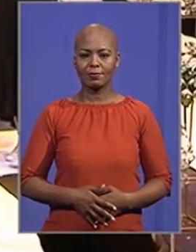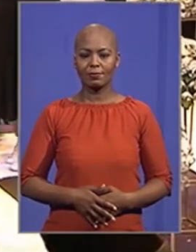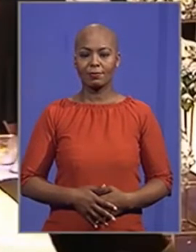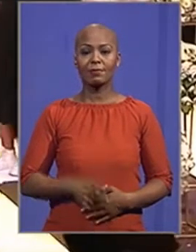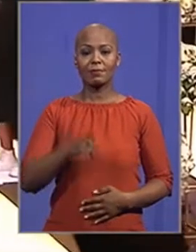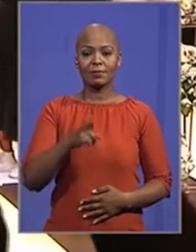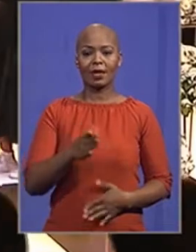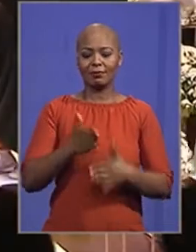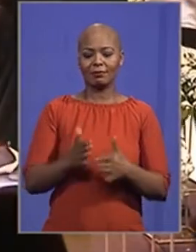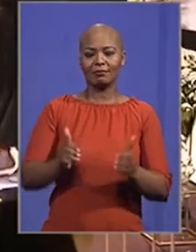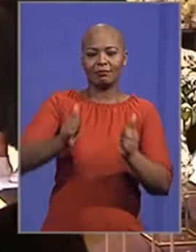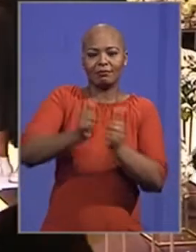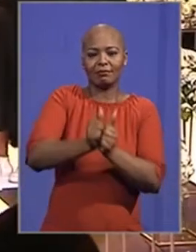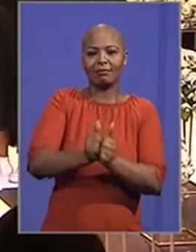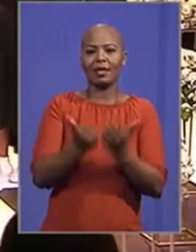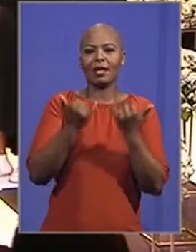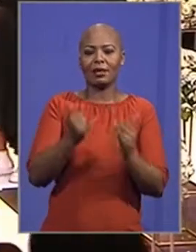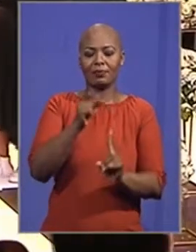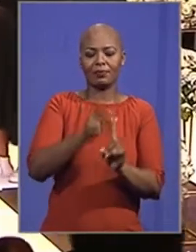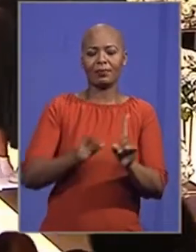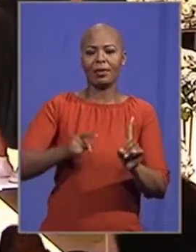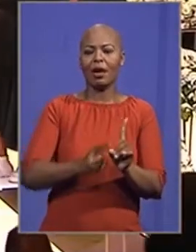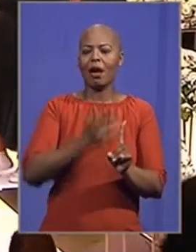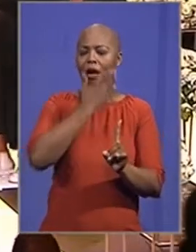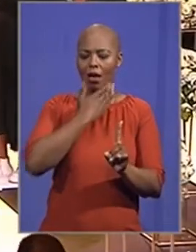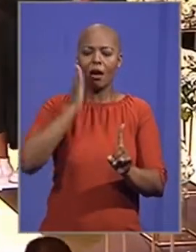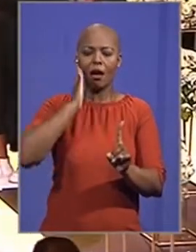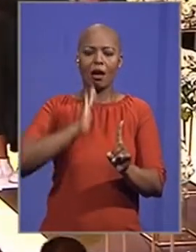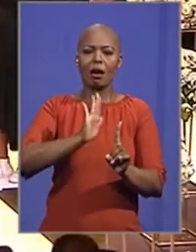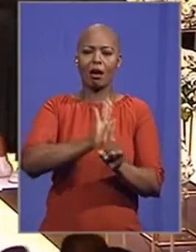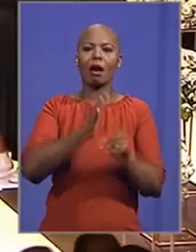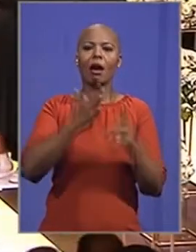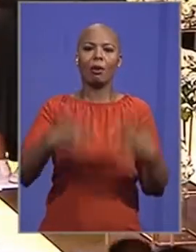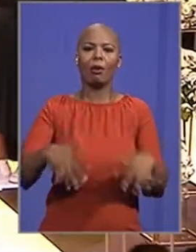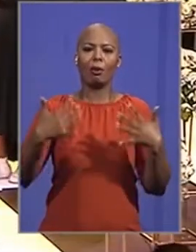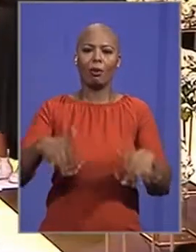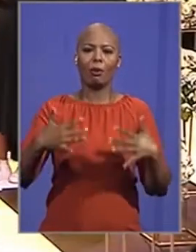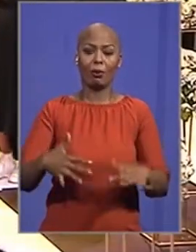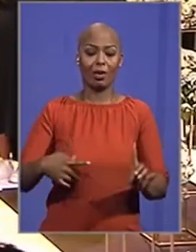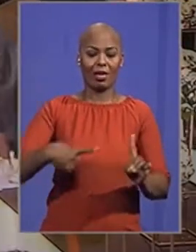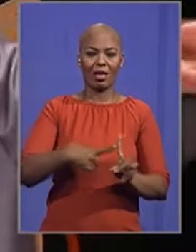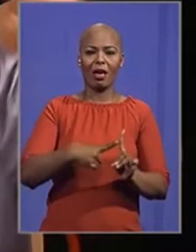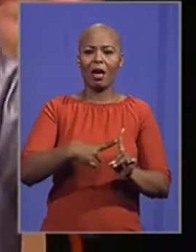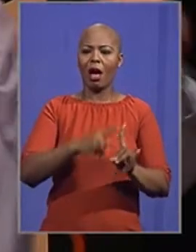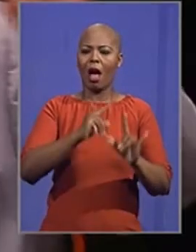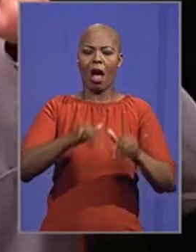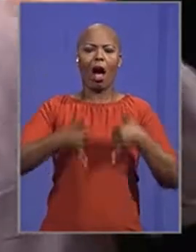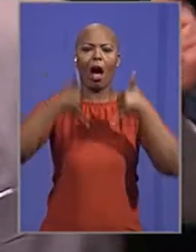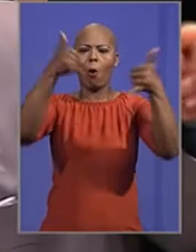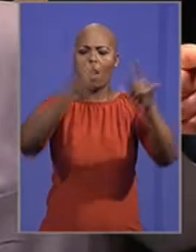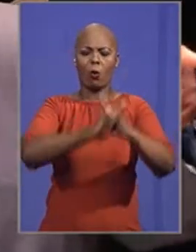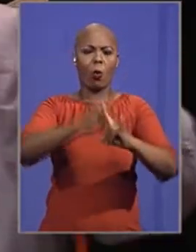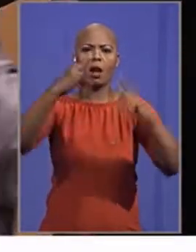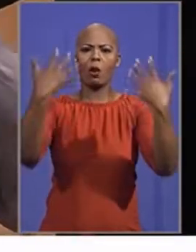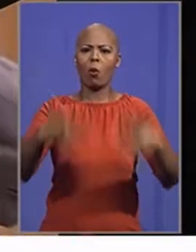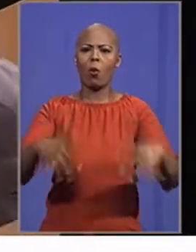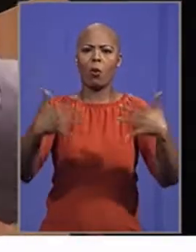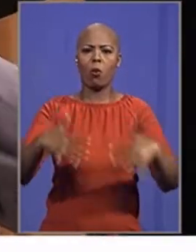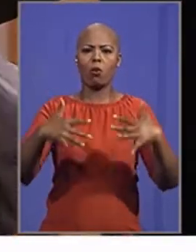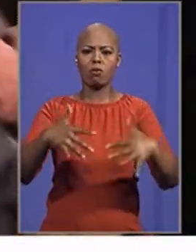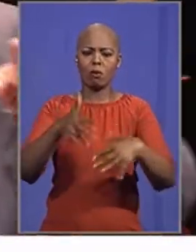Badirišane mmogo le yena ba mo retile bjalo ka motho wa botho. Patrick has won so many awards. Patrick Shai shot a movie